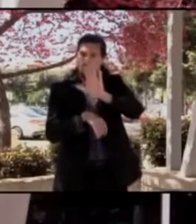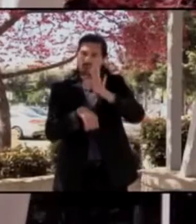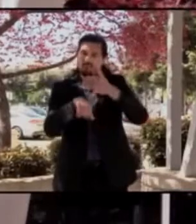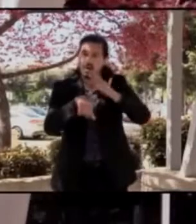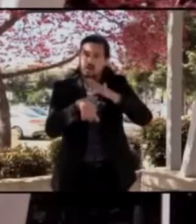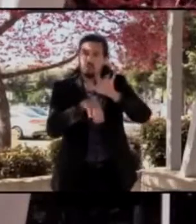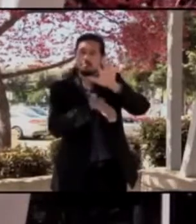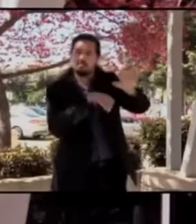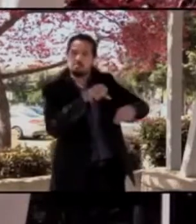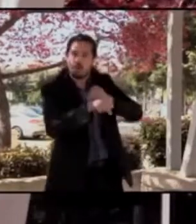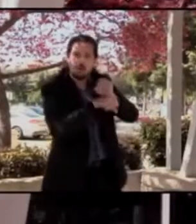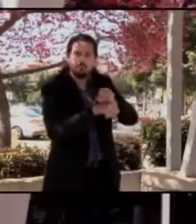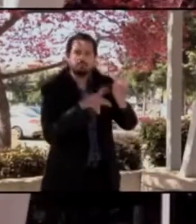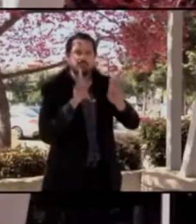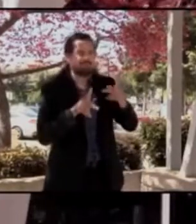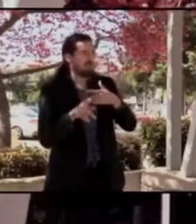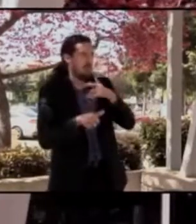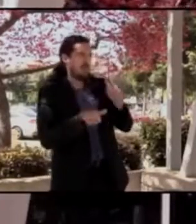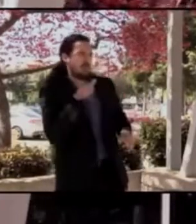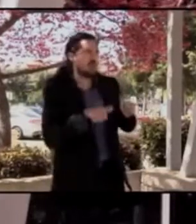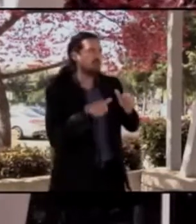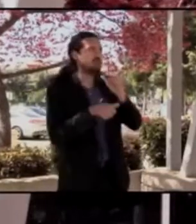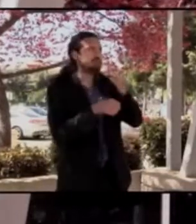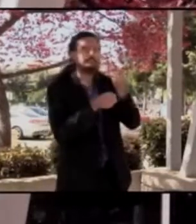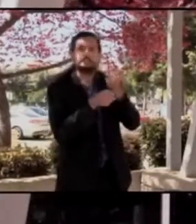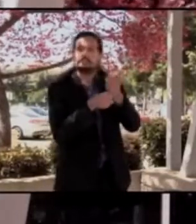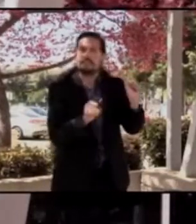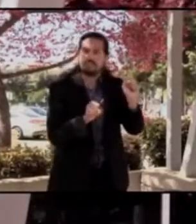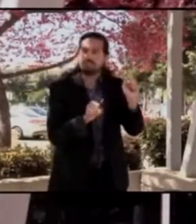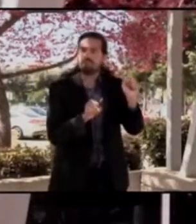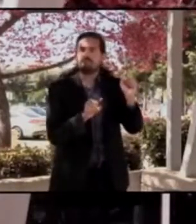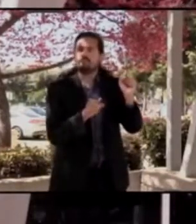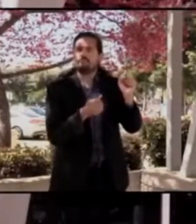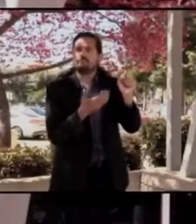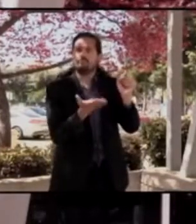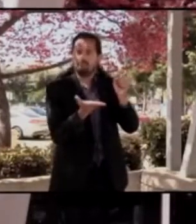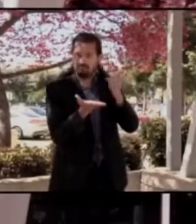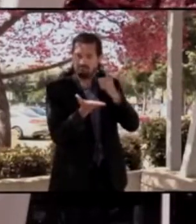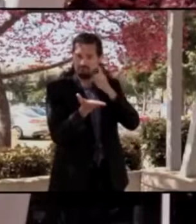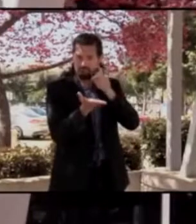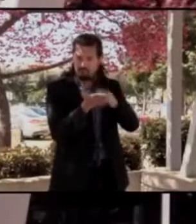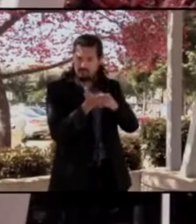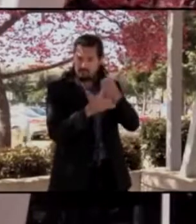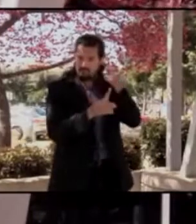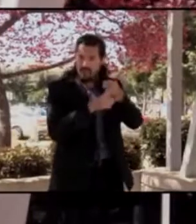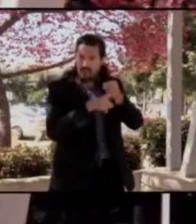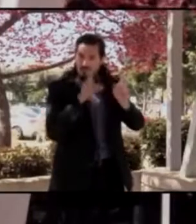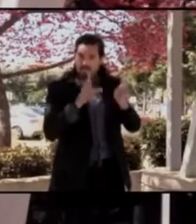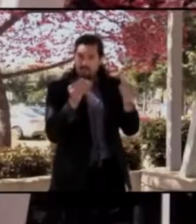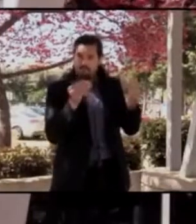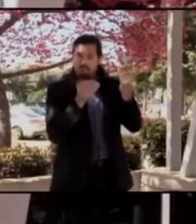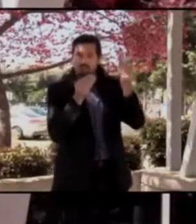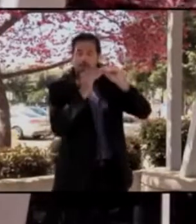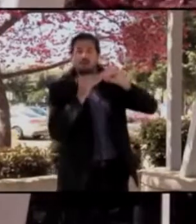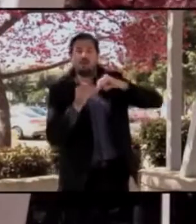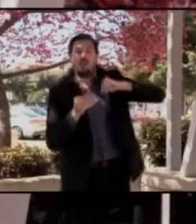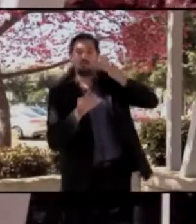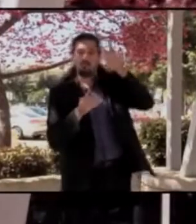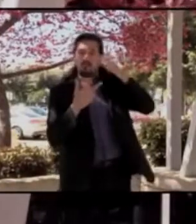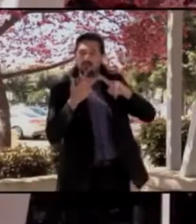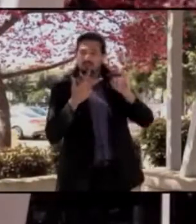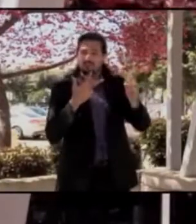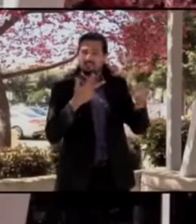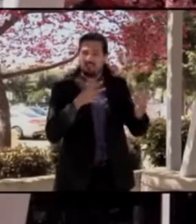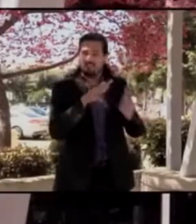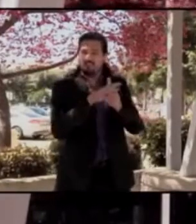general, and have you noticed any kind of impact because of that? This is again the question around